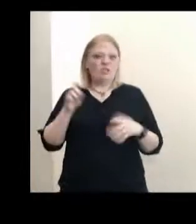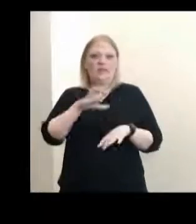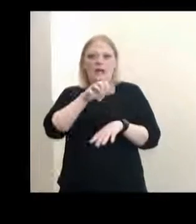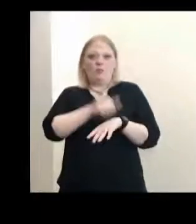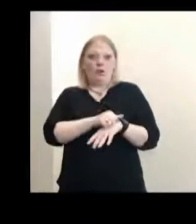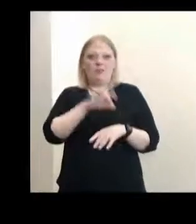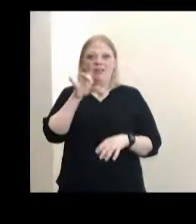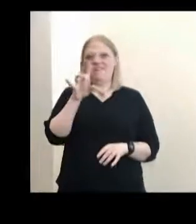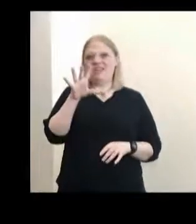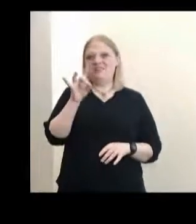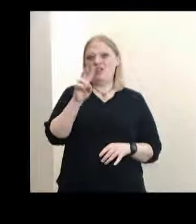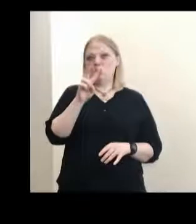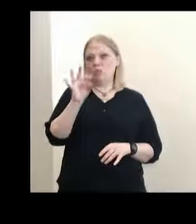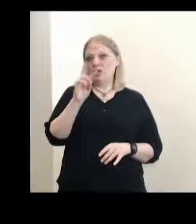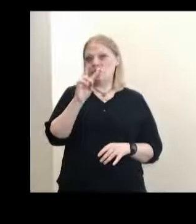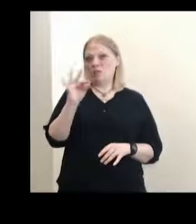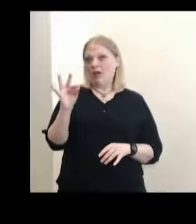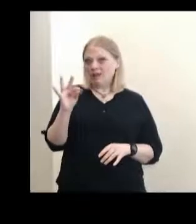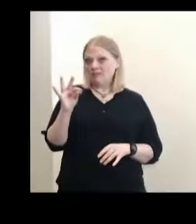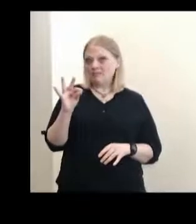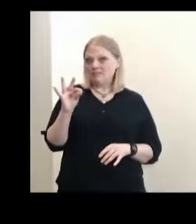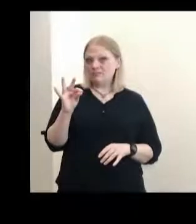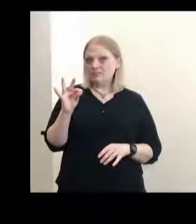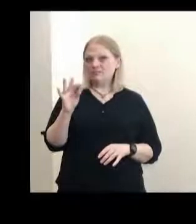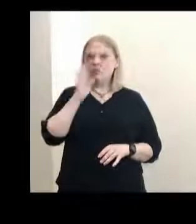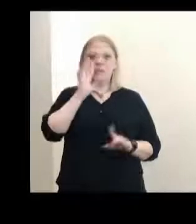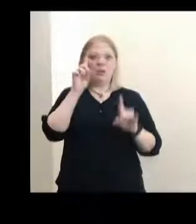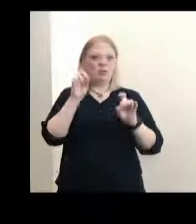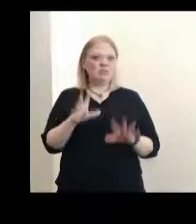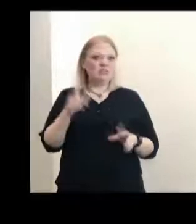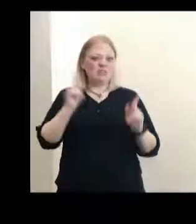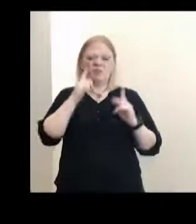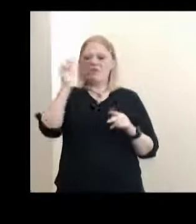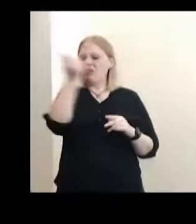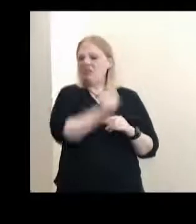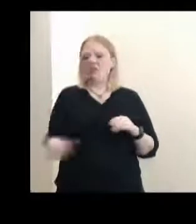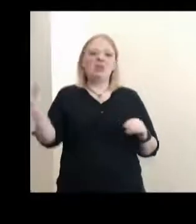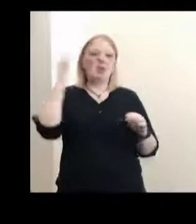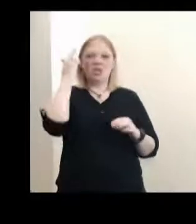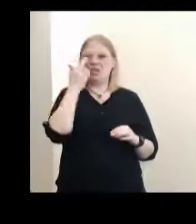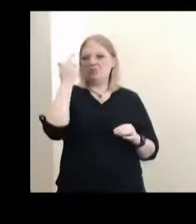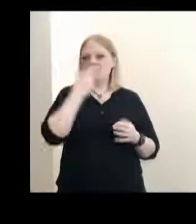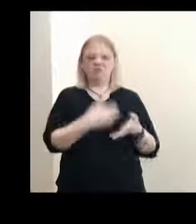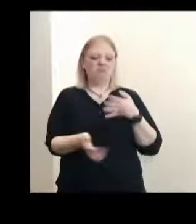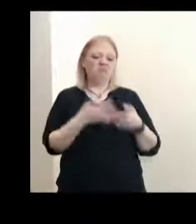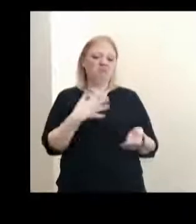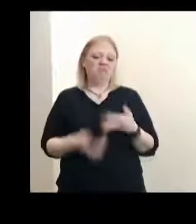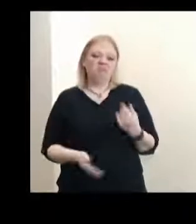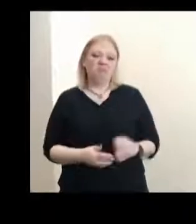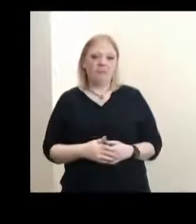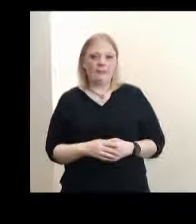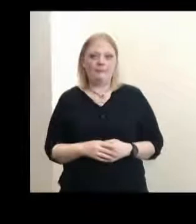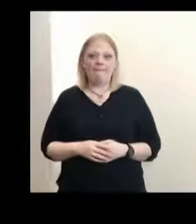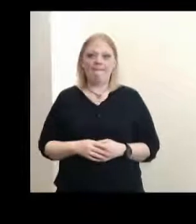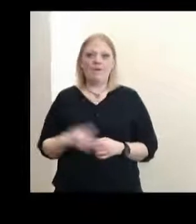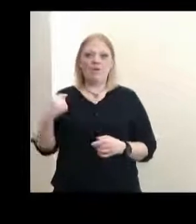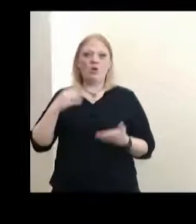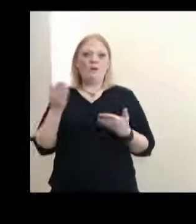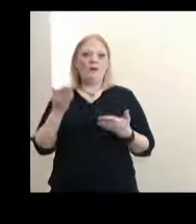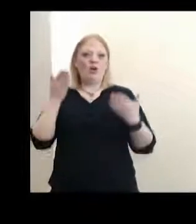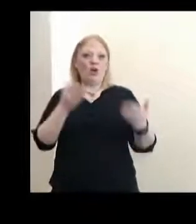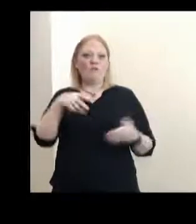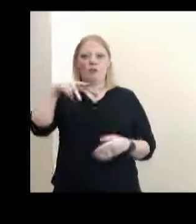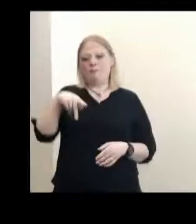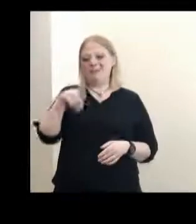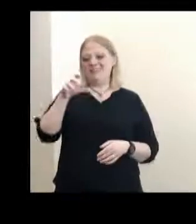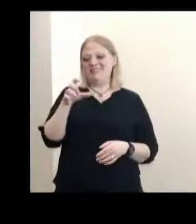at 858-2929. We'll test people for any reason that they want to get tested. We are offering the